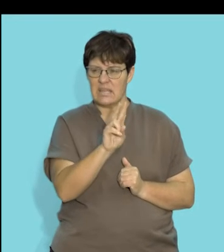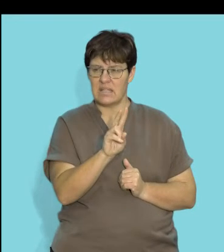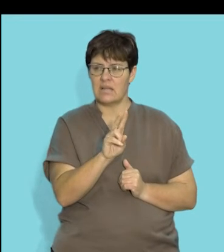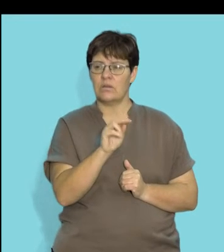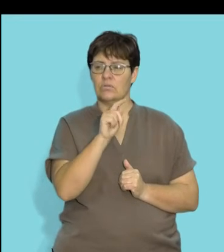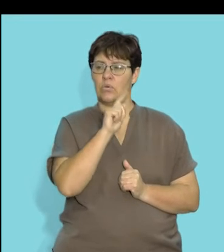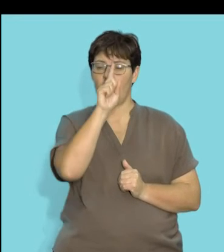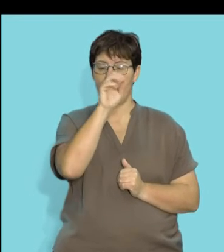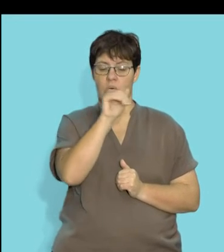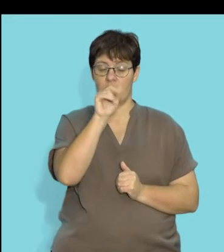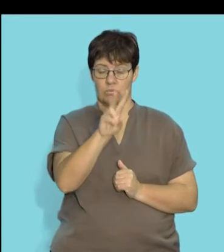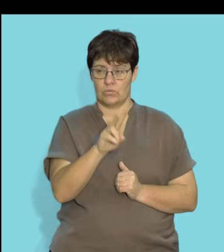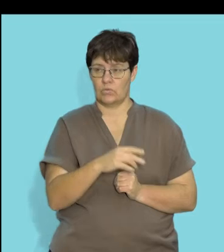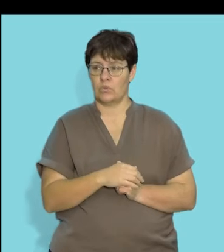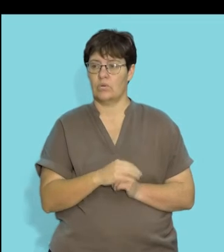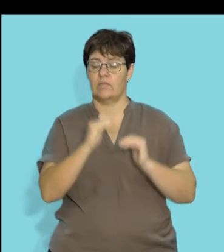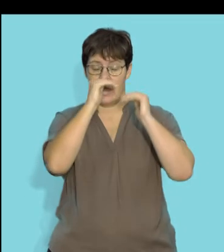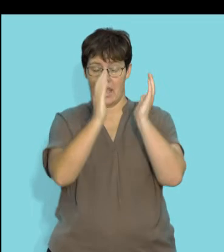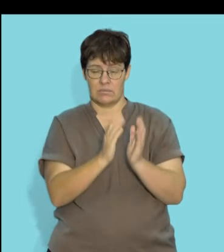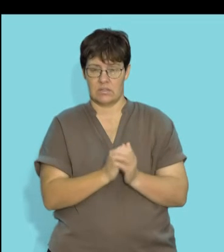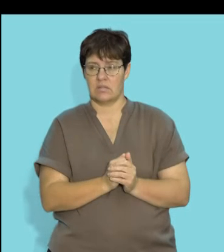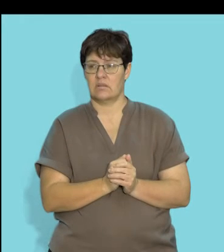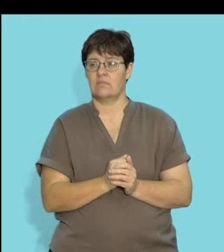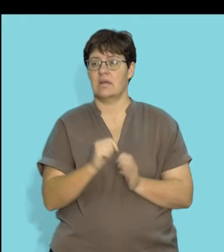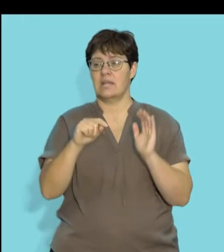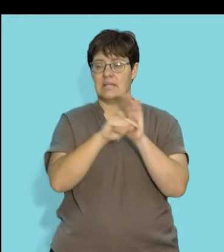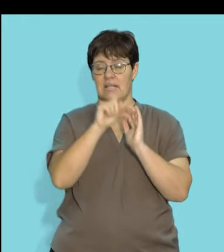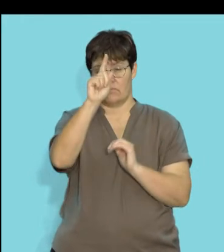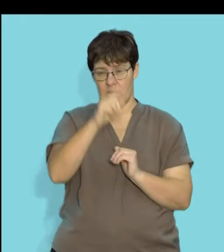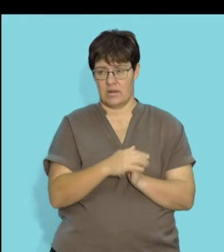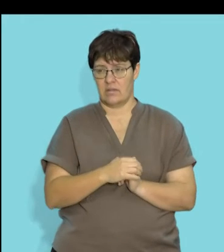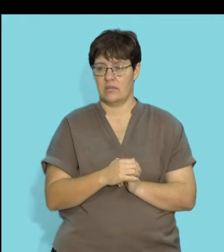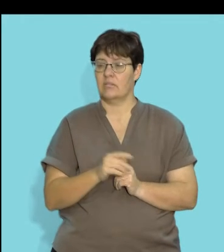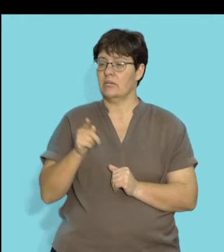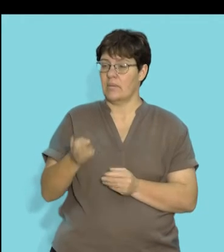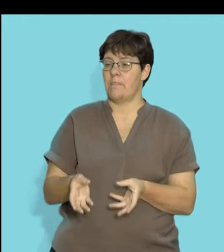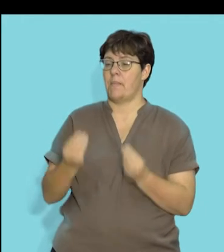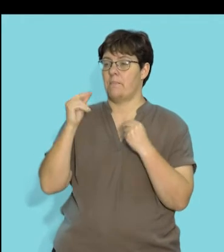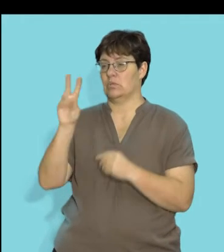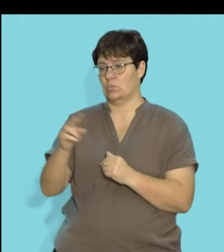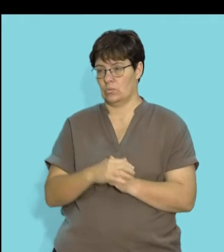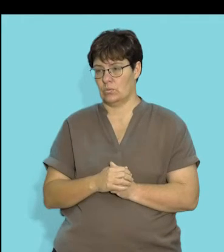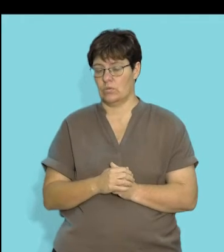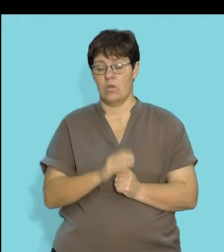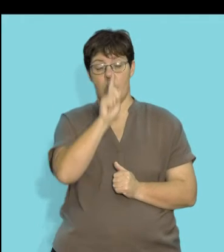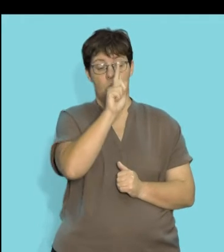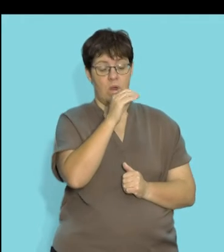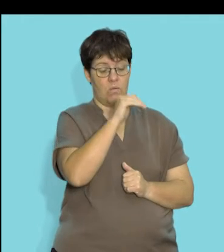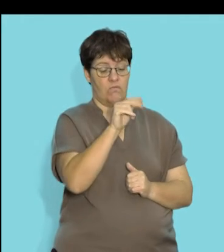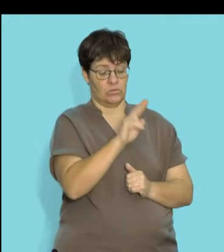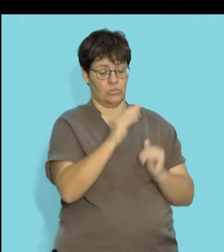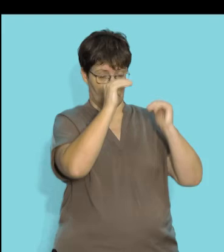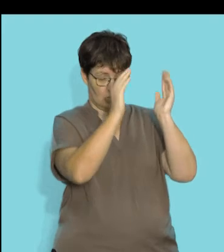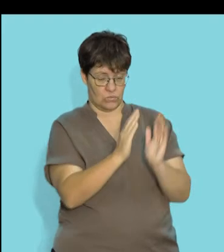see, it's 1 over 2 to the exponent of -1. This will give you 2.